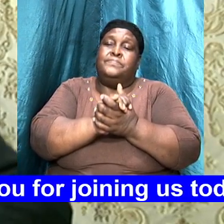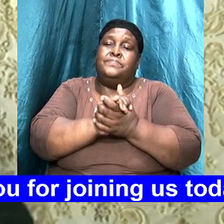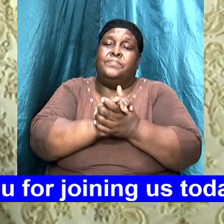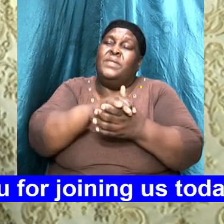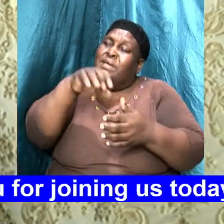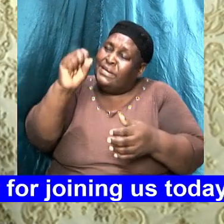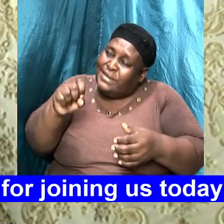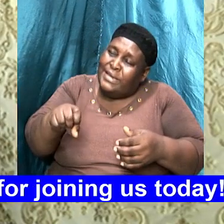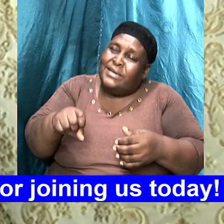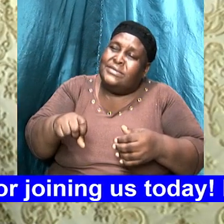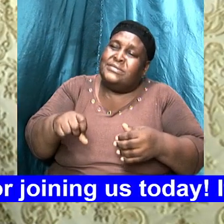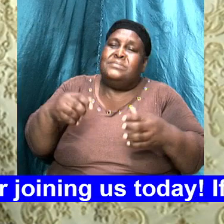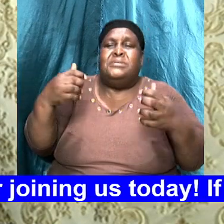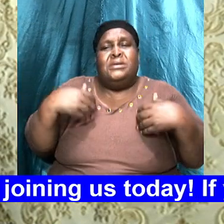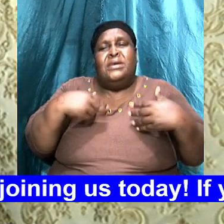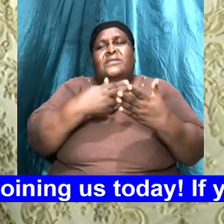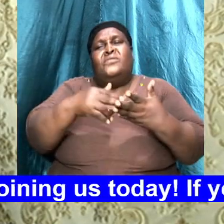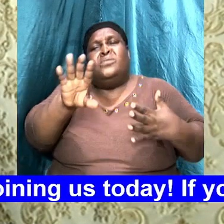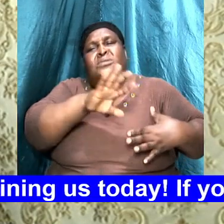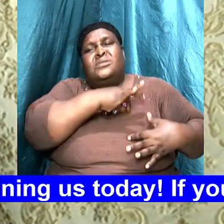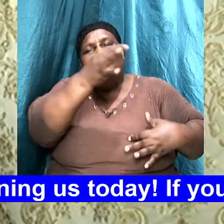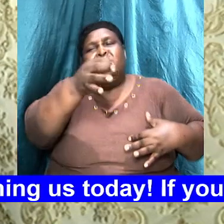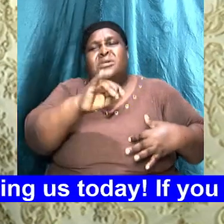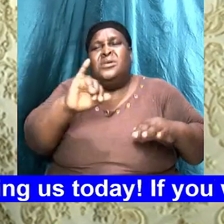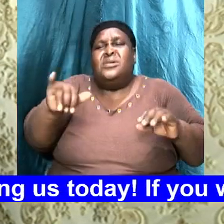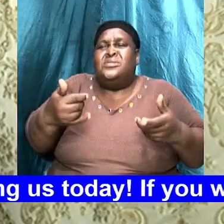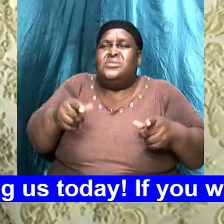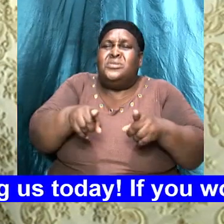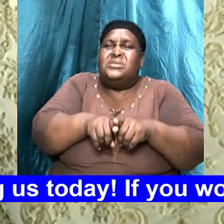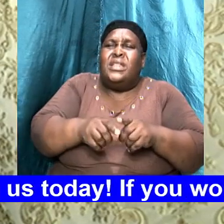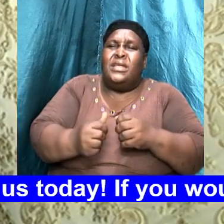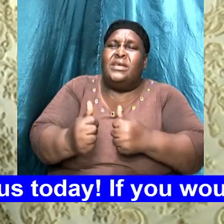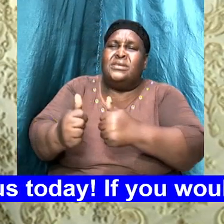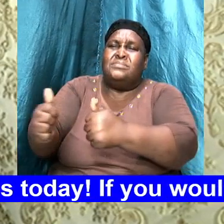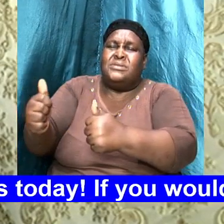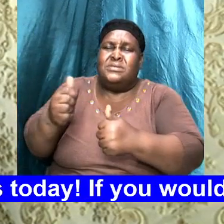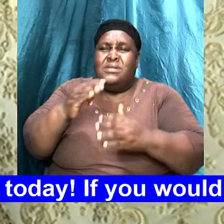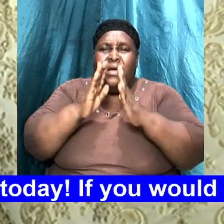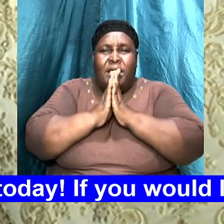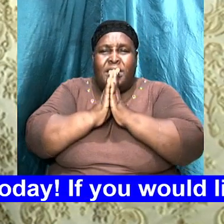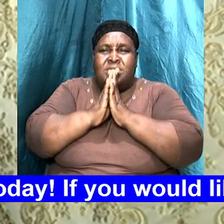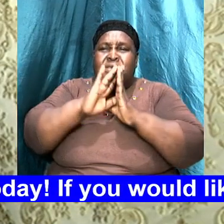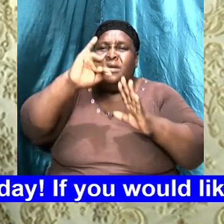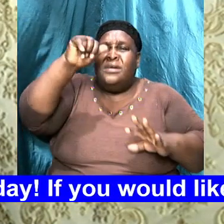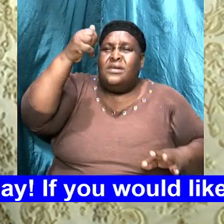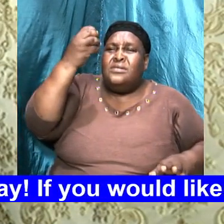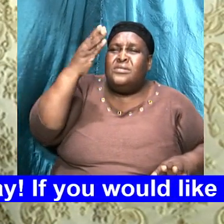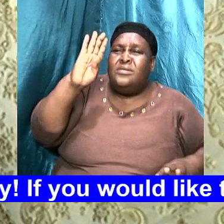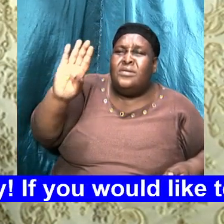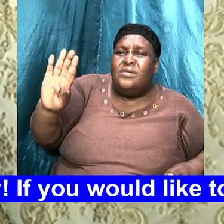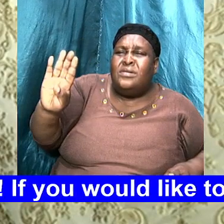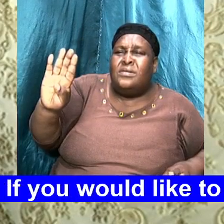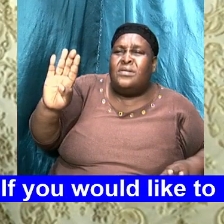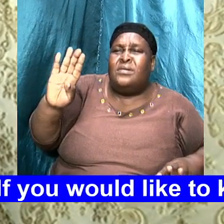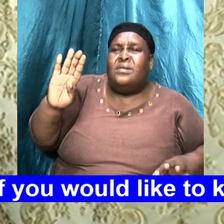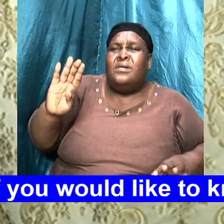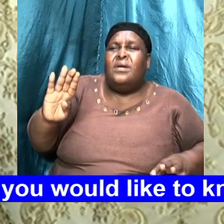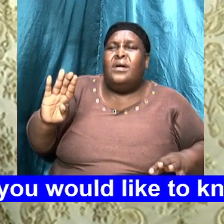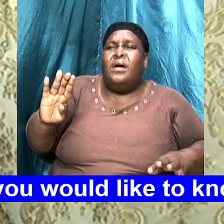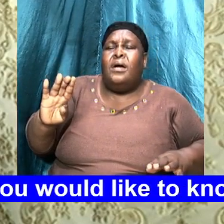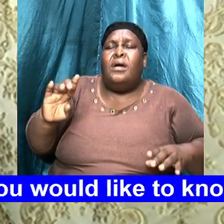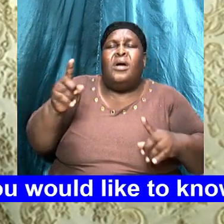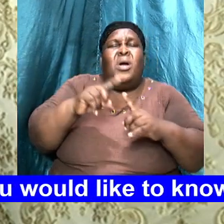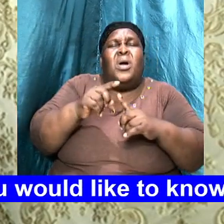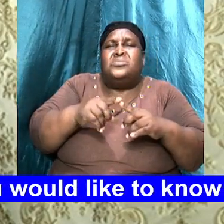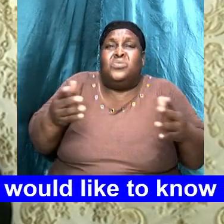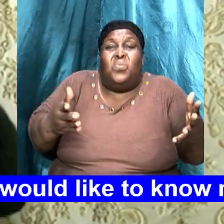yes me of the Holy Ghost just like the apostle asked John the Baptist disciples until what